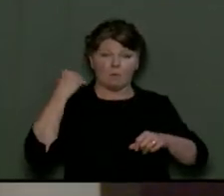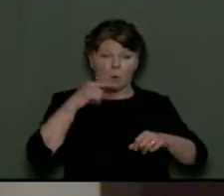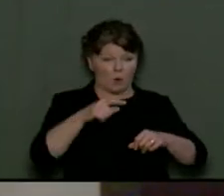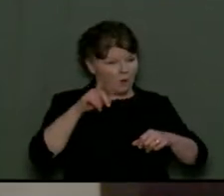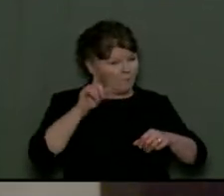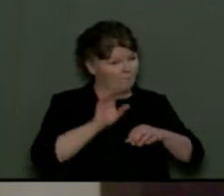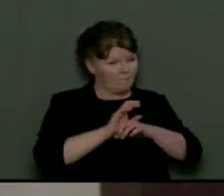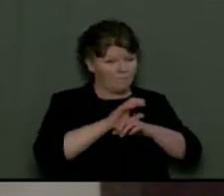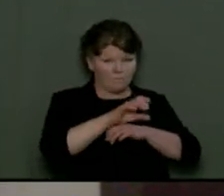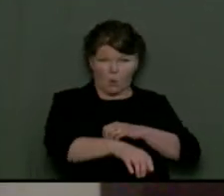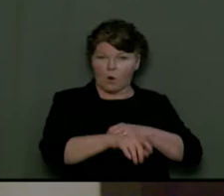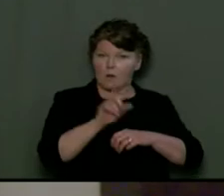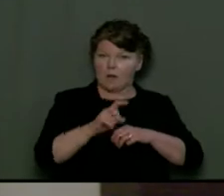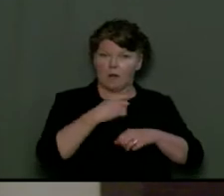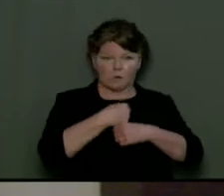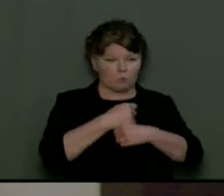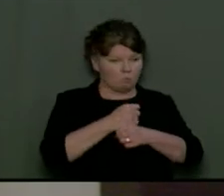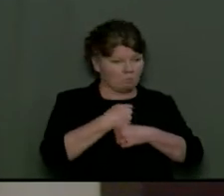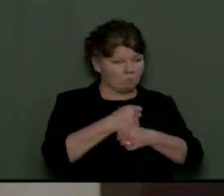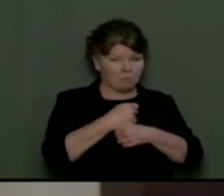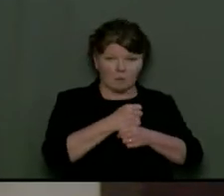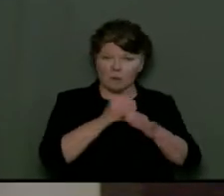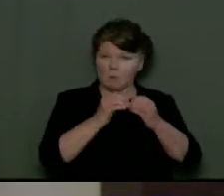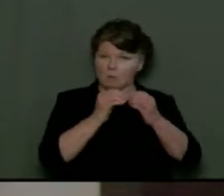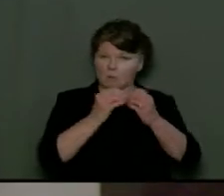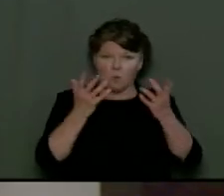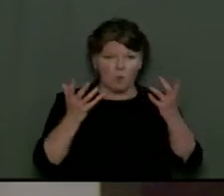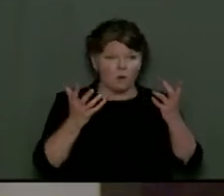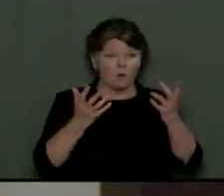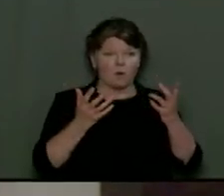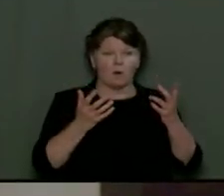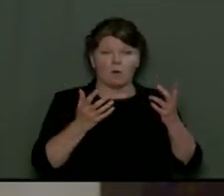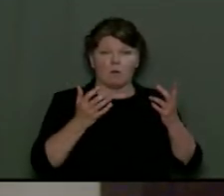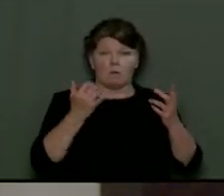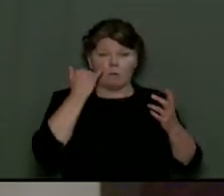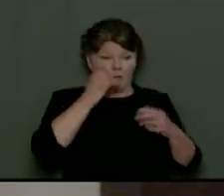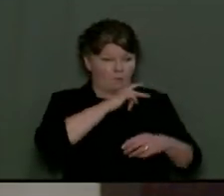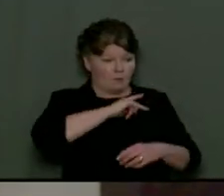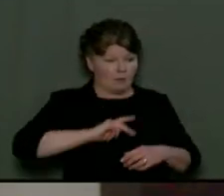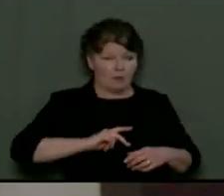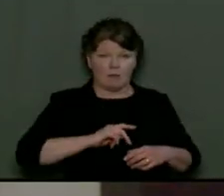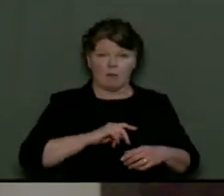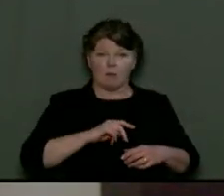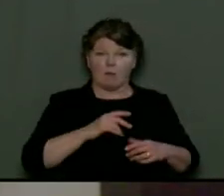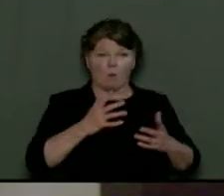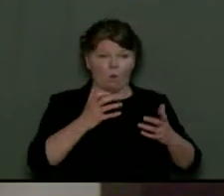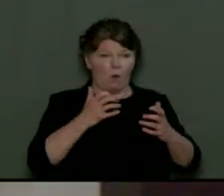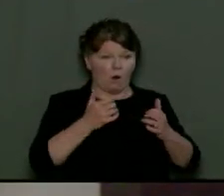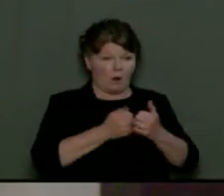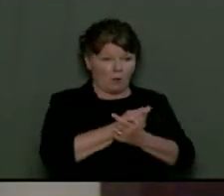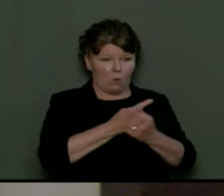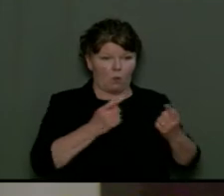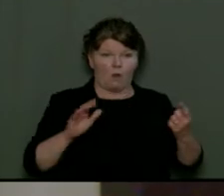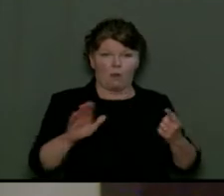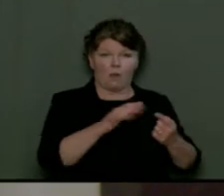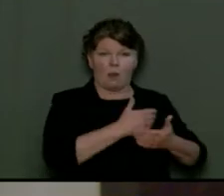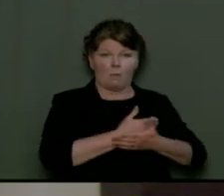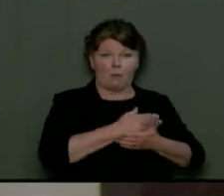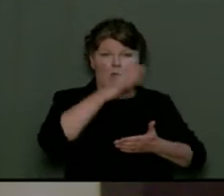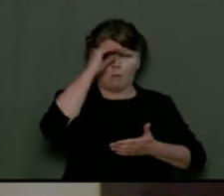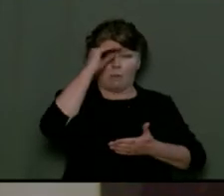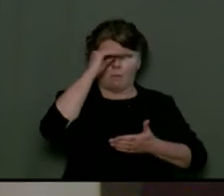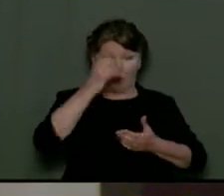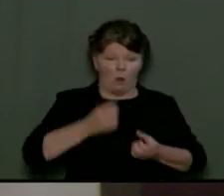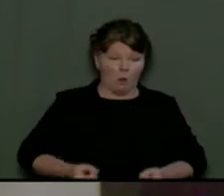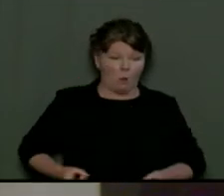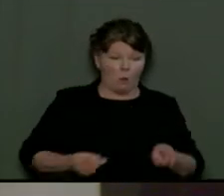as many bricks as they had before. If Pharaoh wanted every one of their baby Israelite boys to be